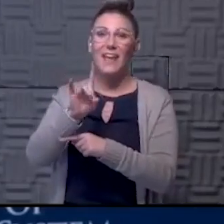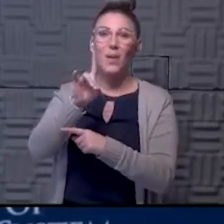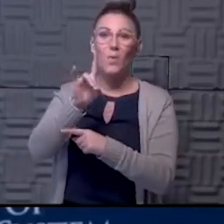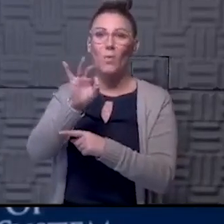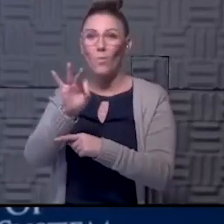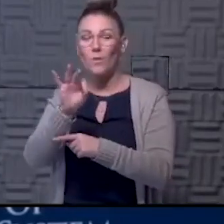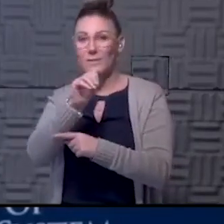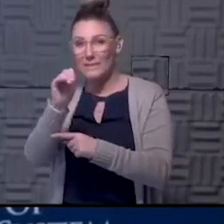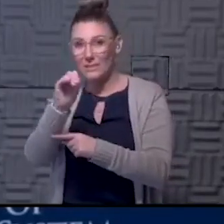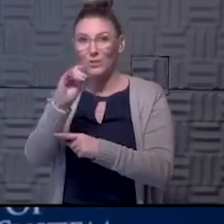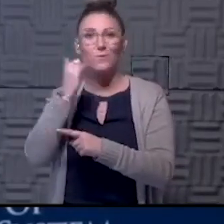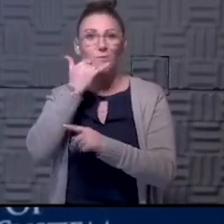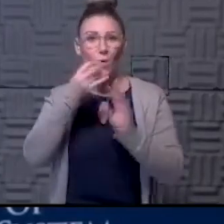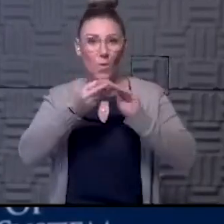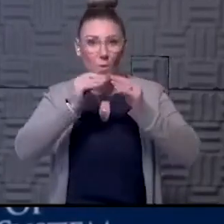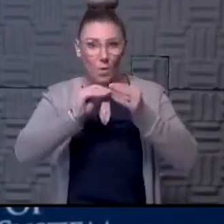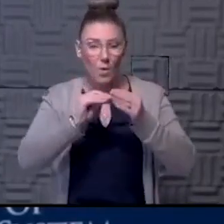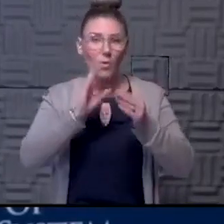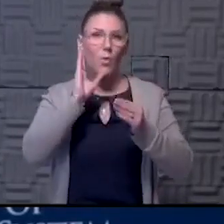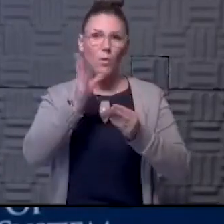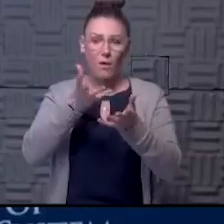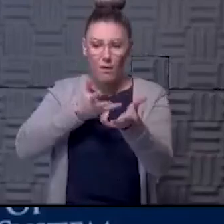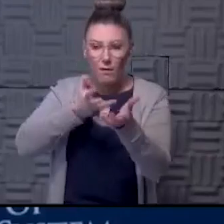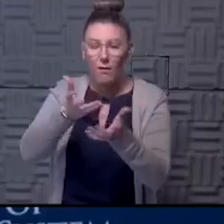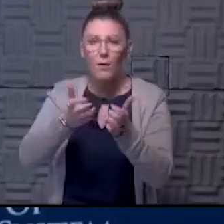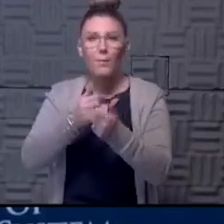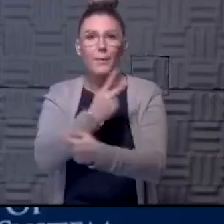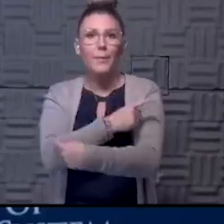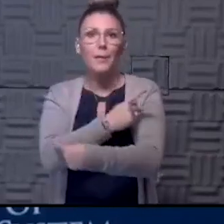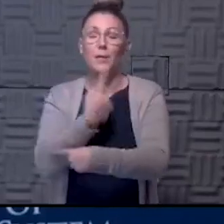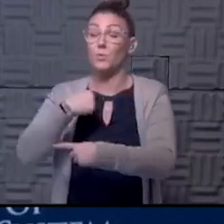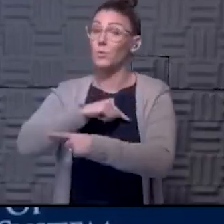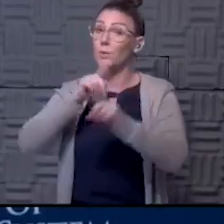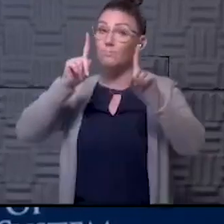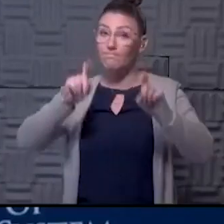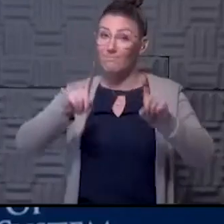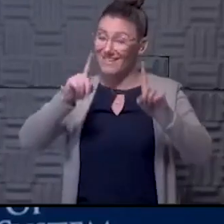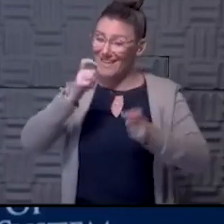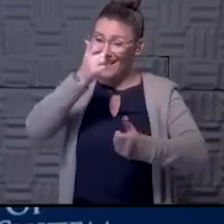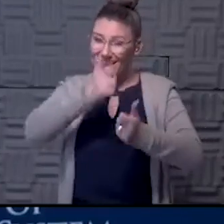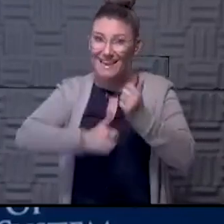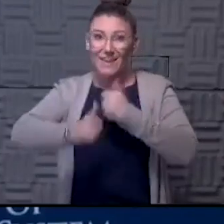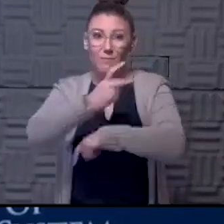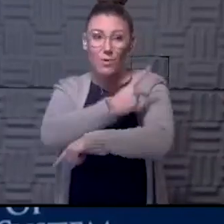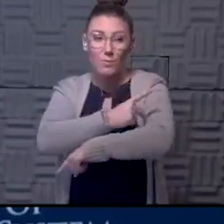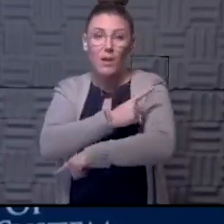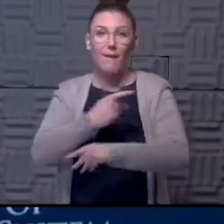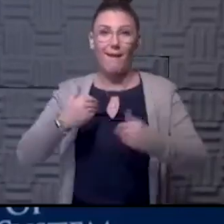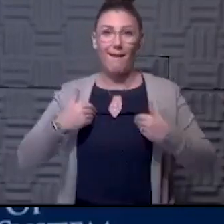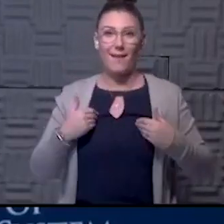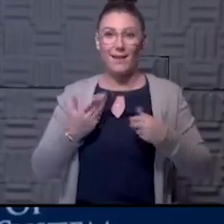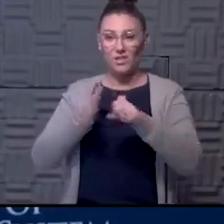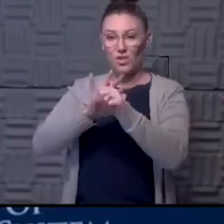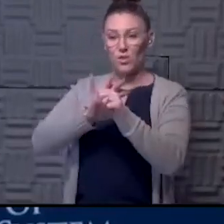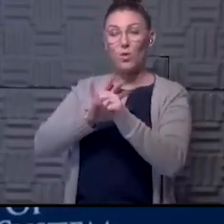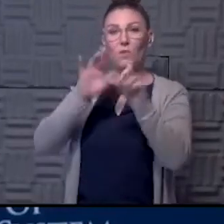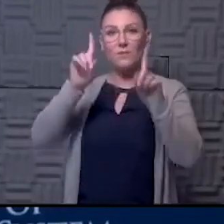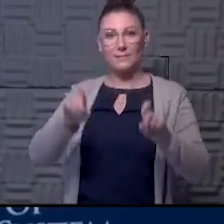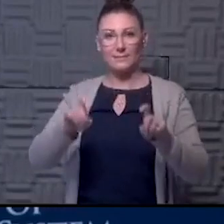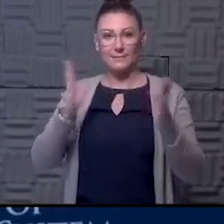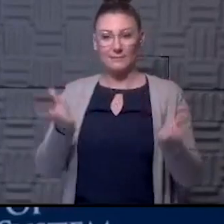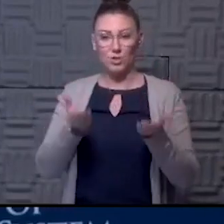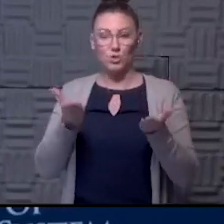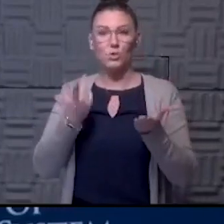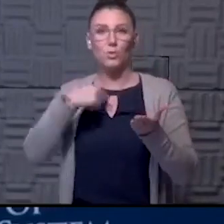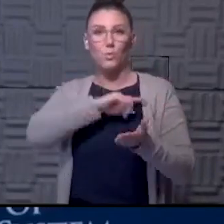talk patients through that. We do screen every patient that has a COVID test here at the health system. We do